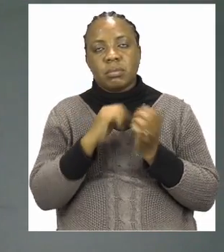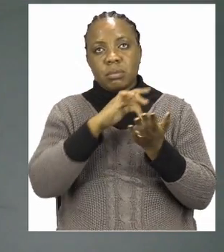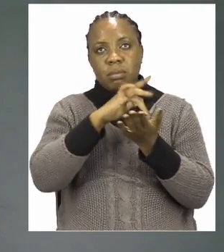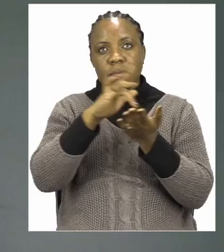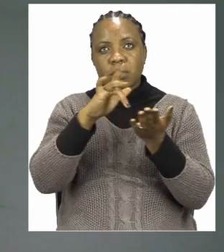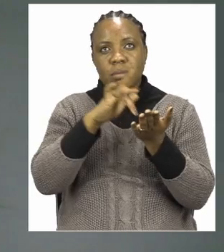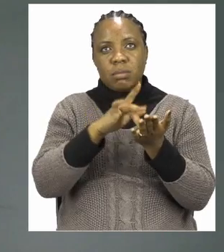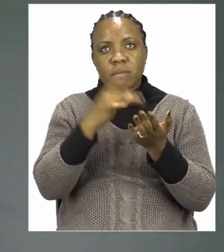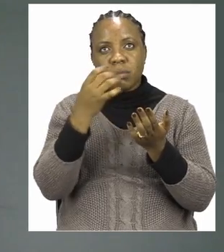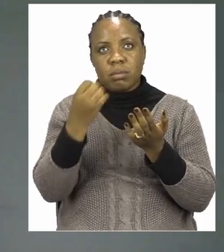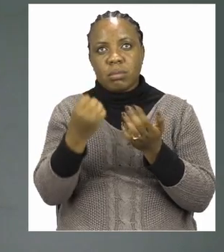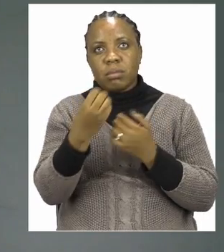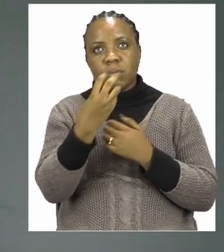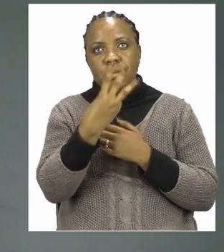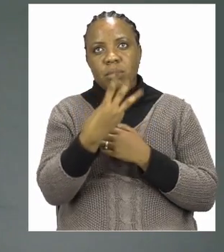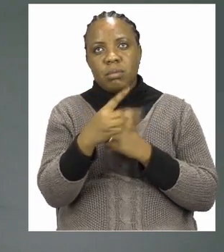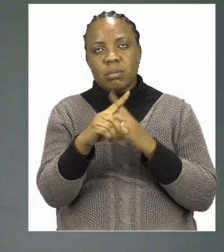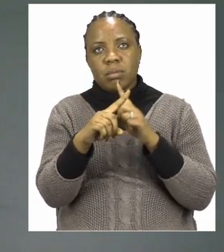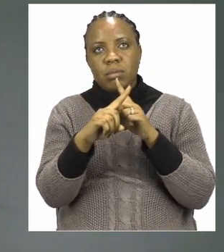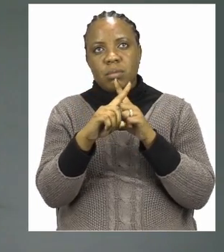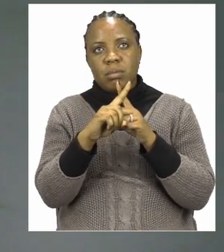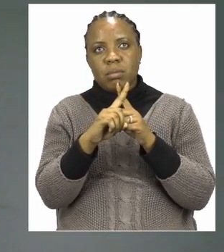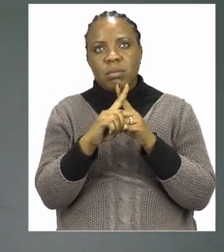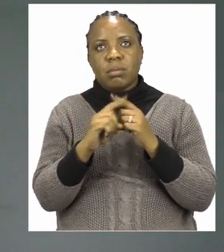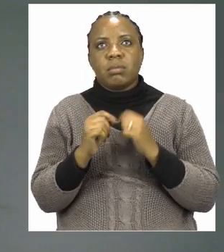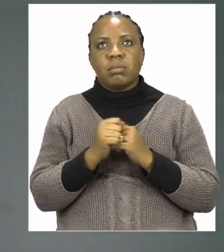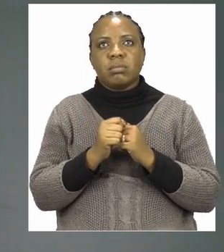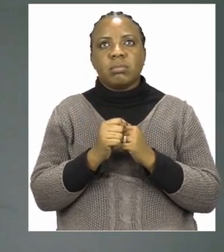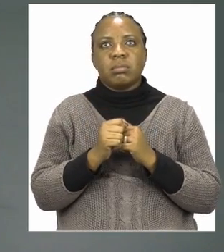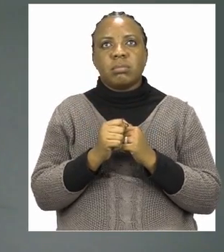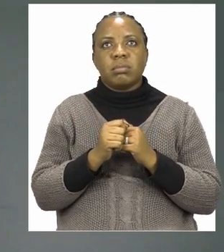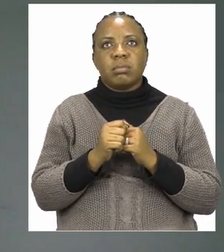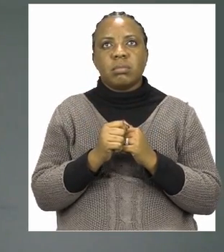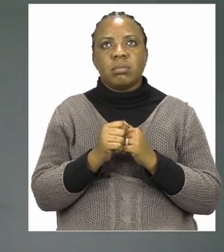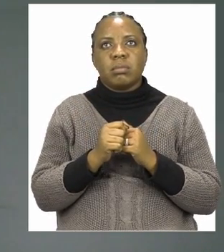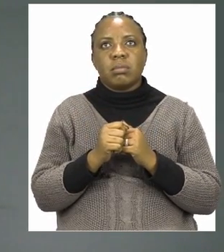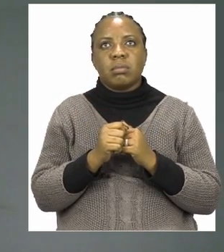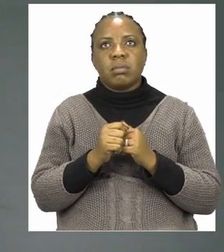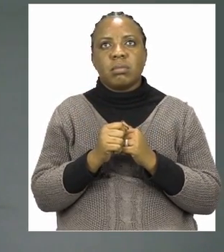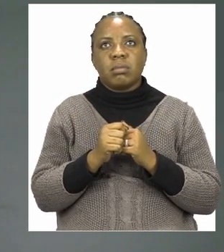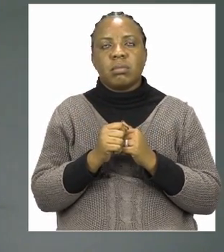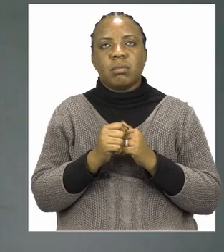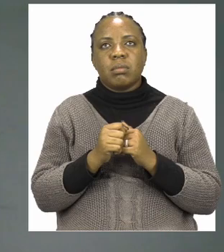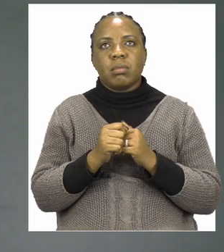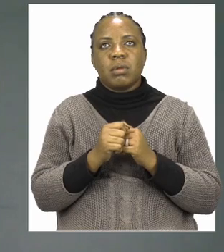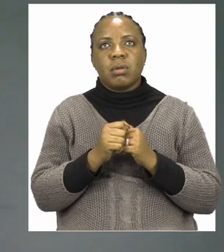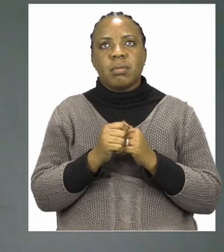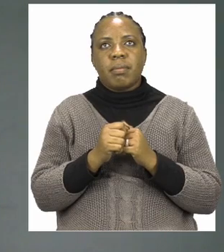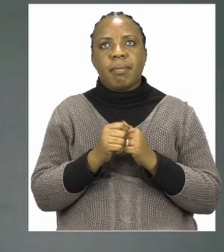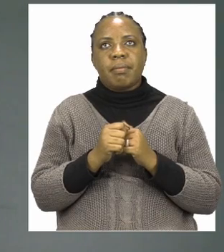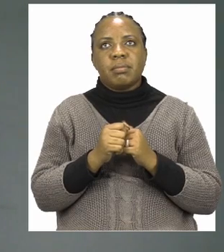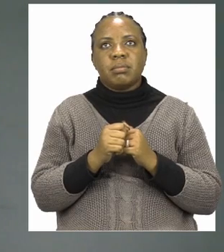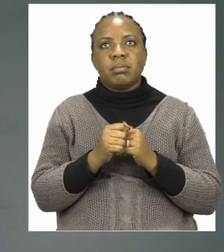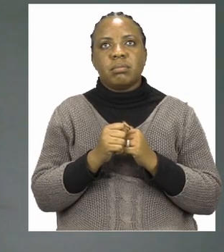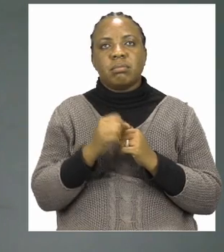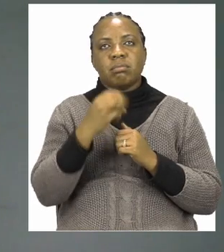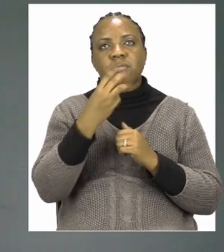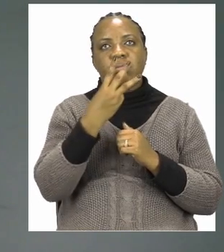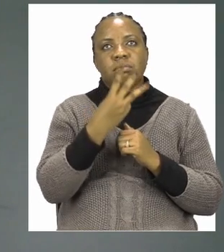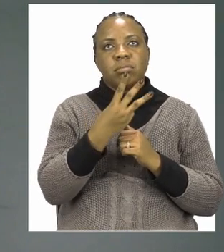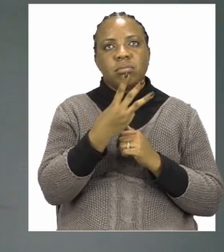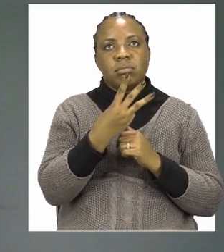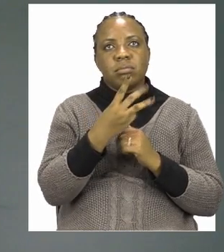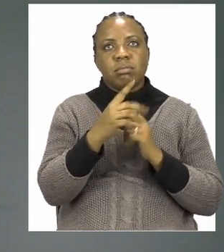want to find our answers, it's the same as saying 3 times 1. So we can write it